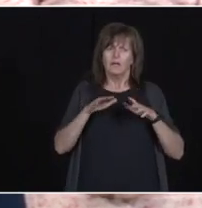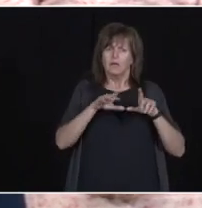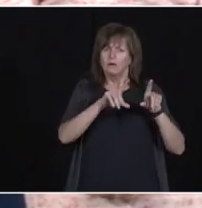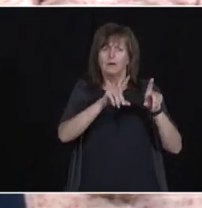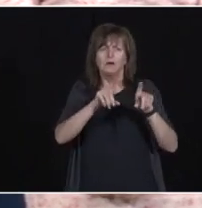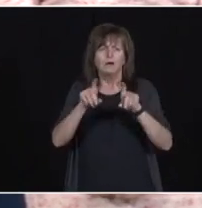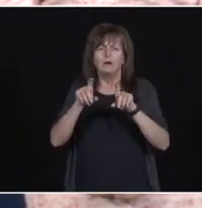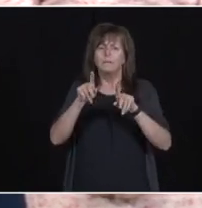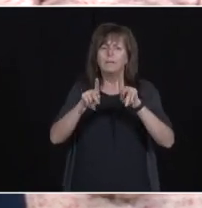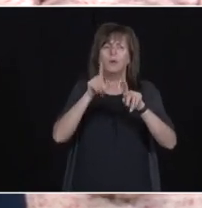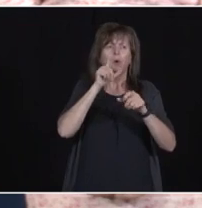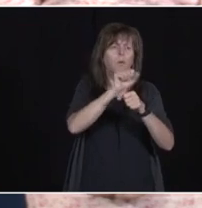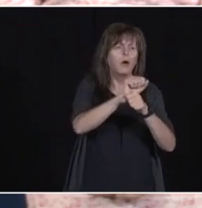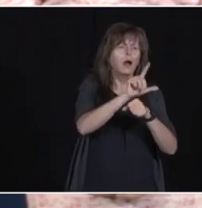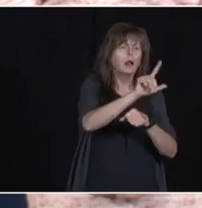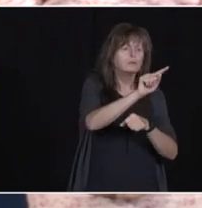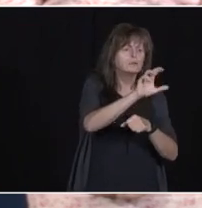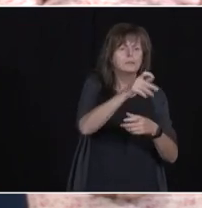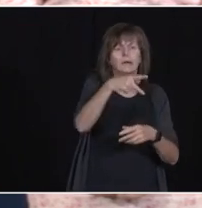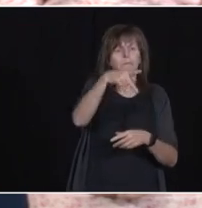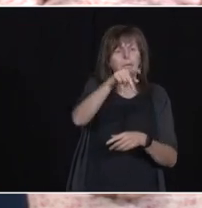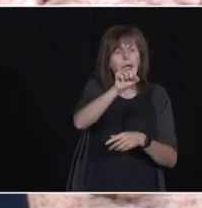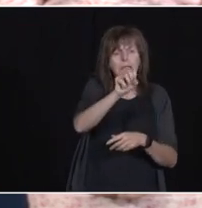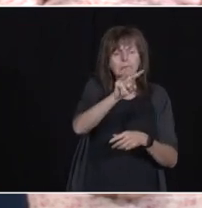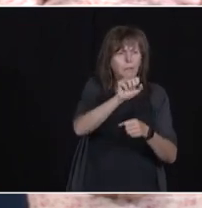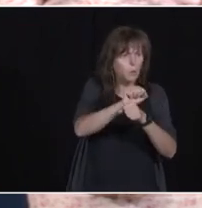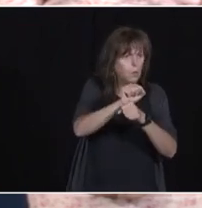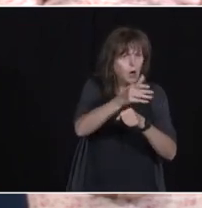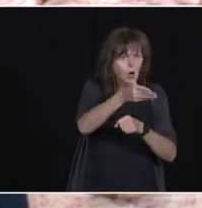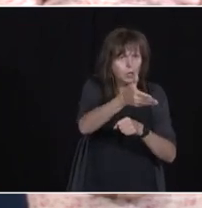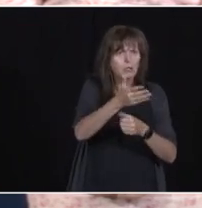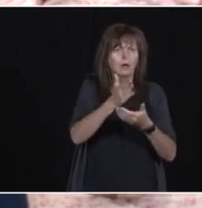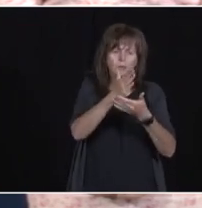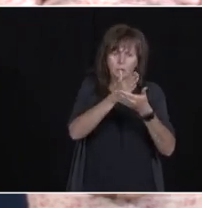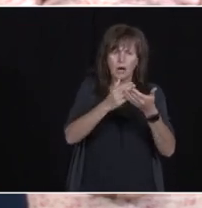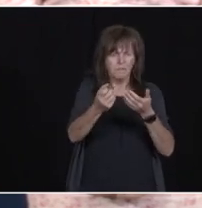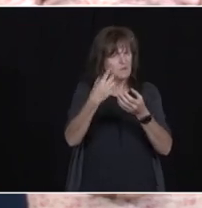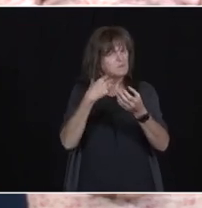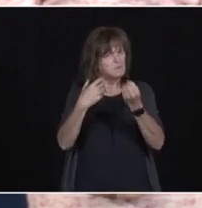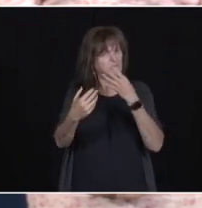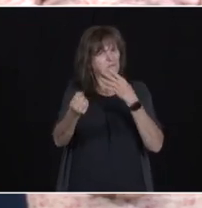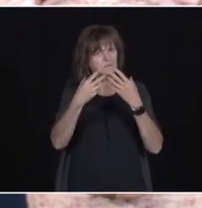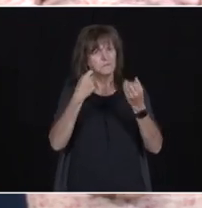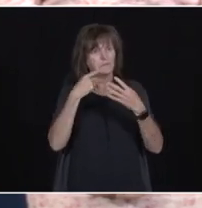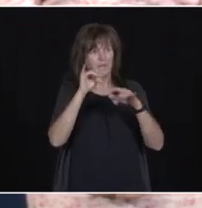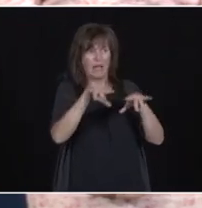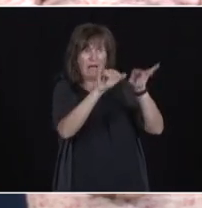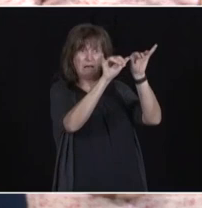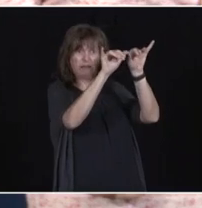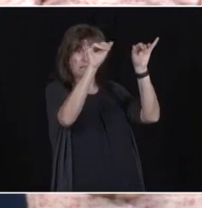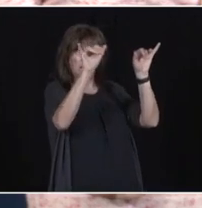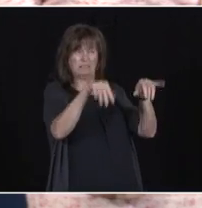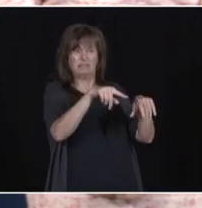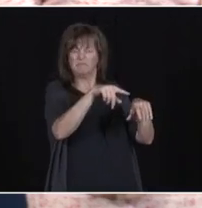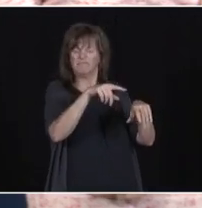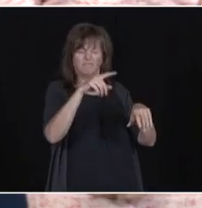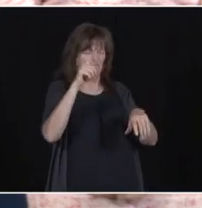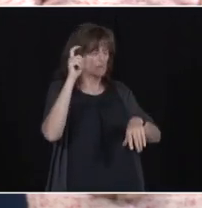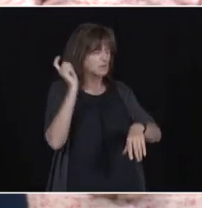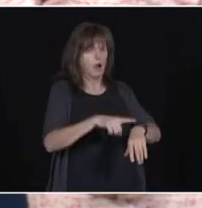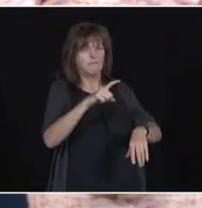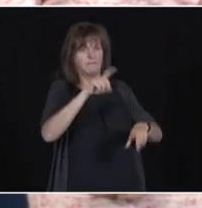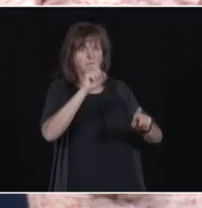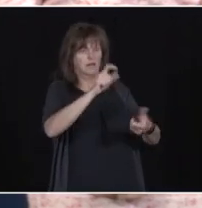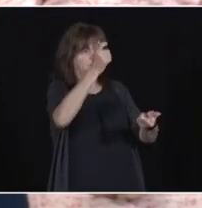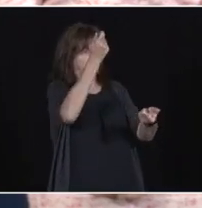agrees that a massive overhaul and rethink of this system needs to take place. My question to you is, are you